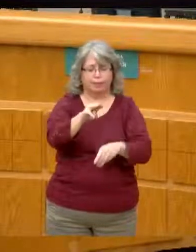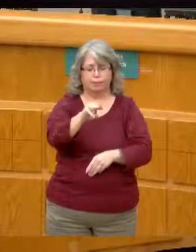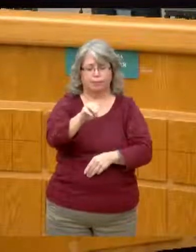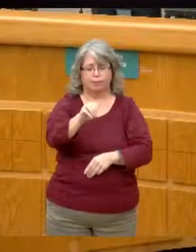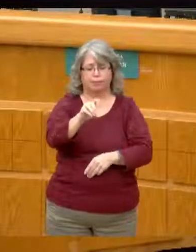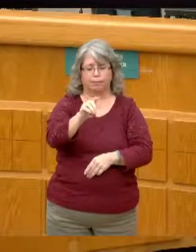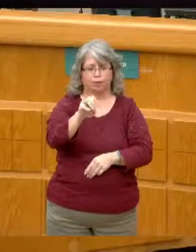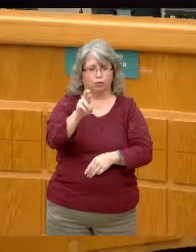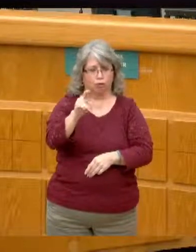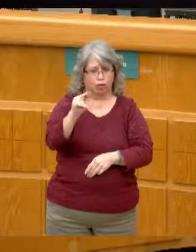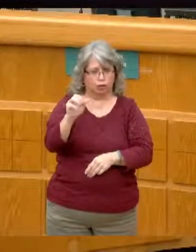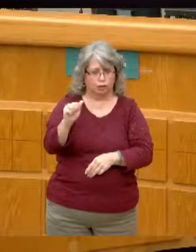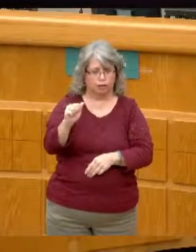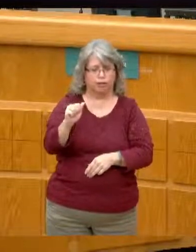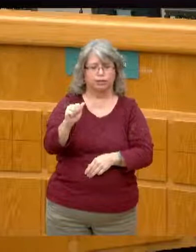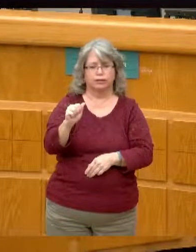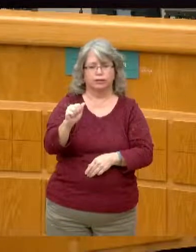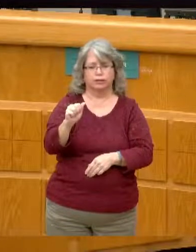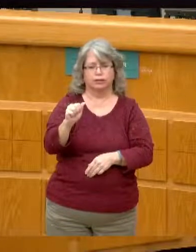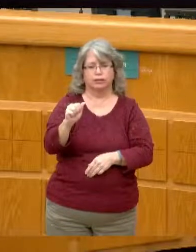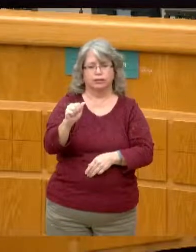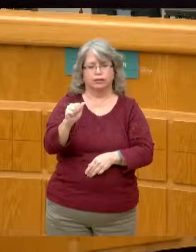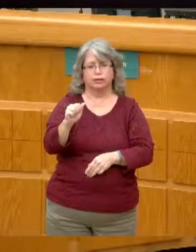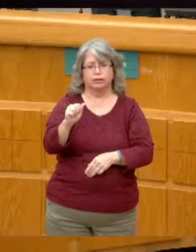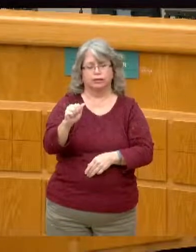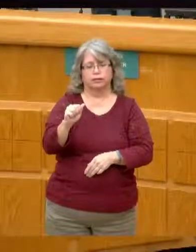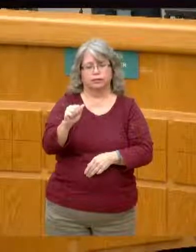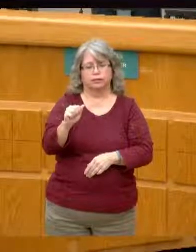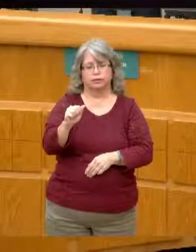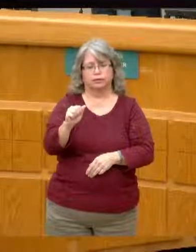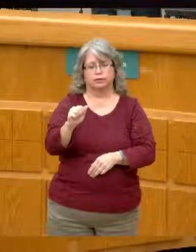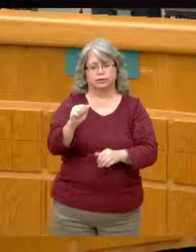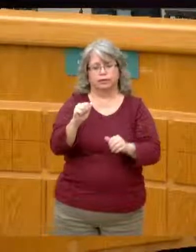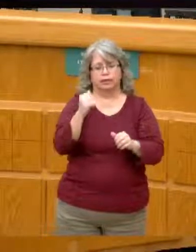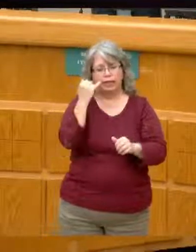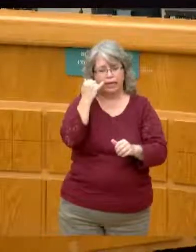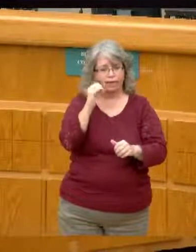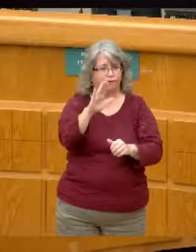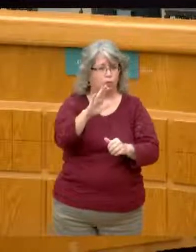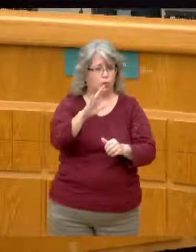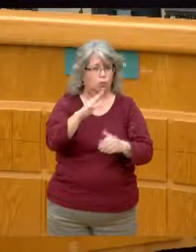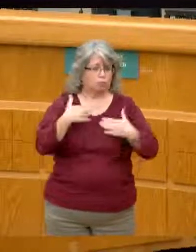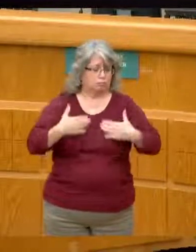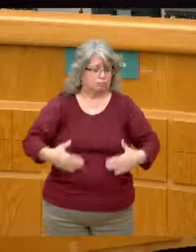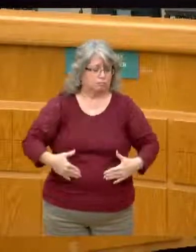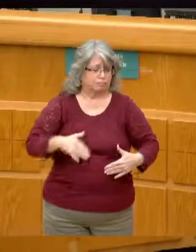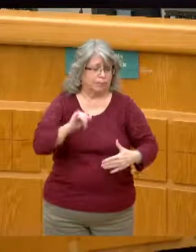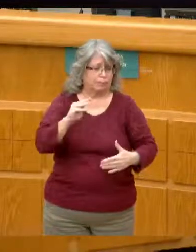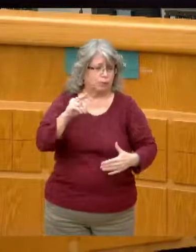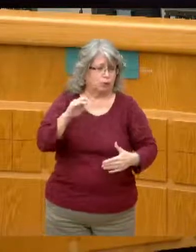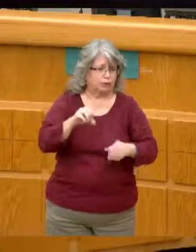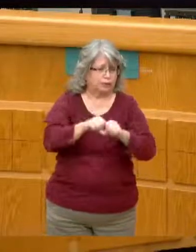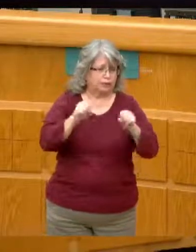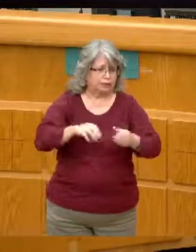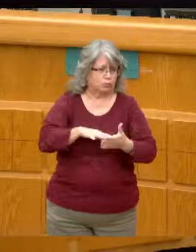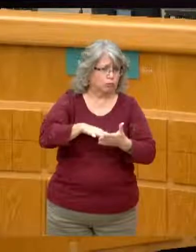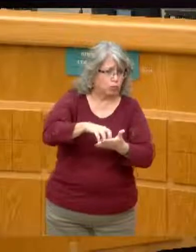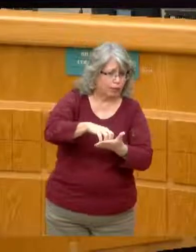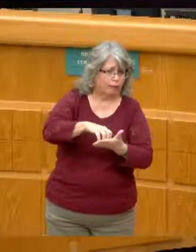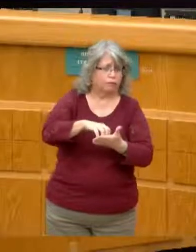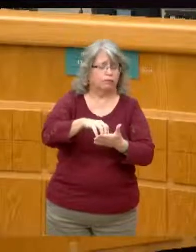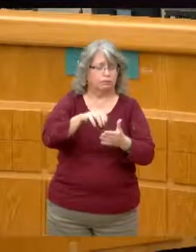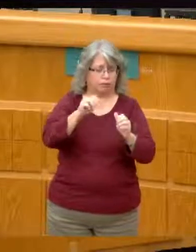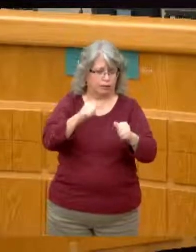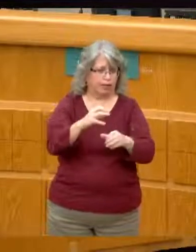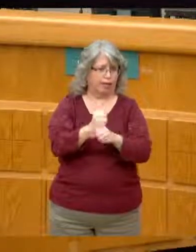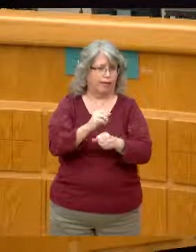has, both Pfizer have that 28-day additional dose if you're immunocompromised. And of course, Johnson & Johnson, you're